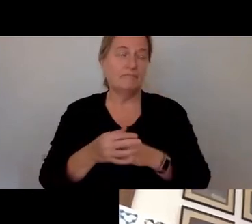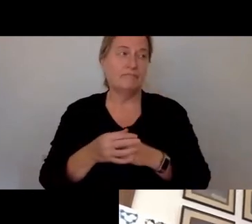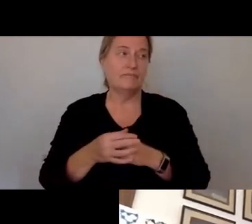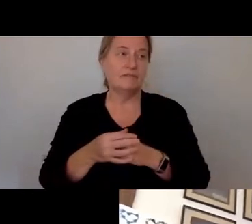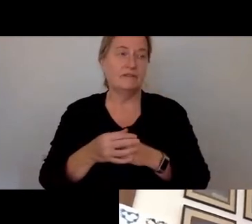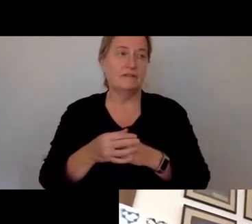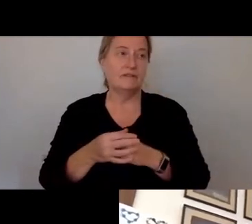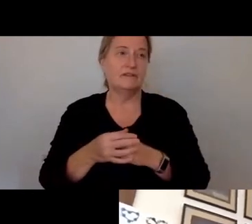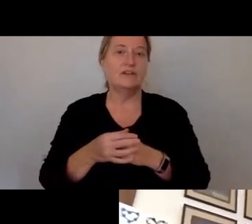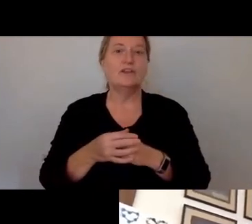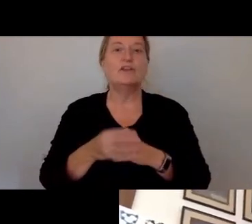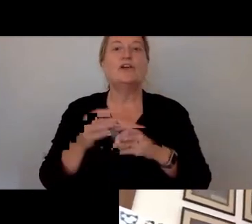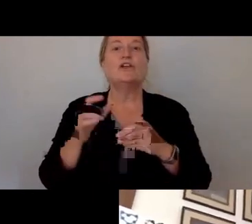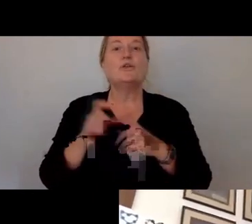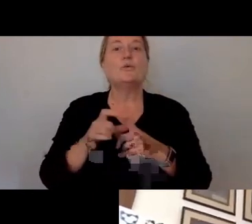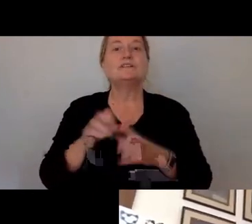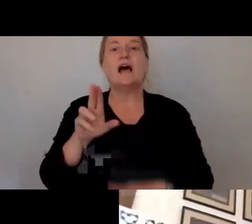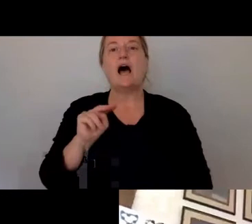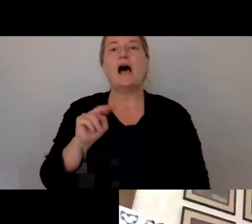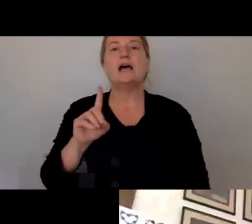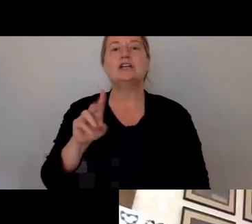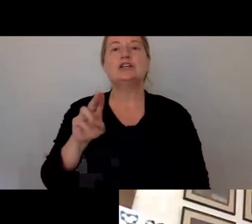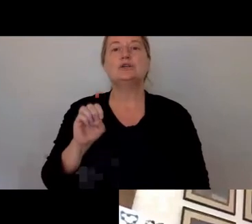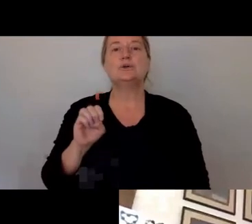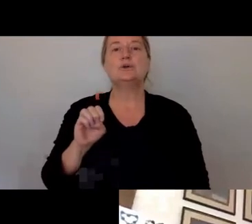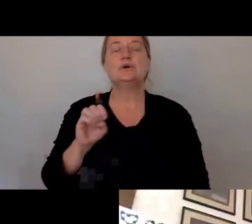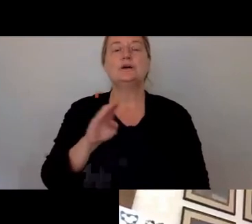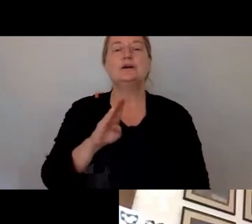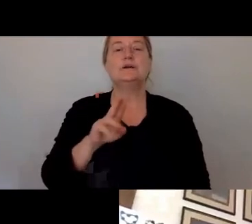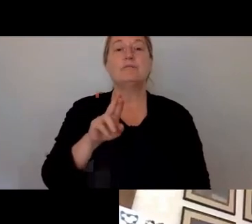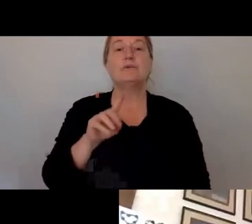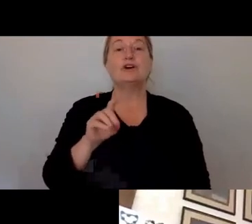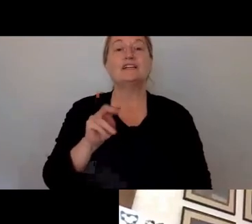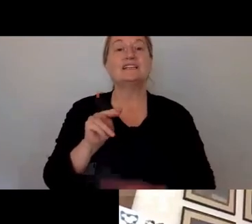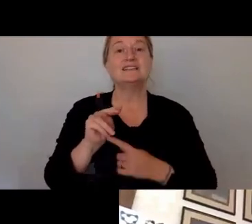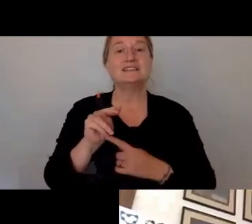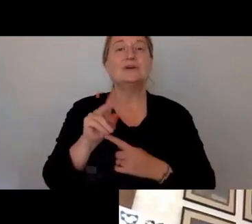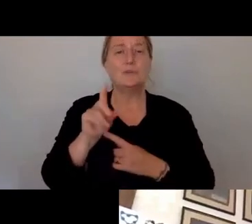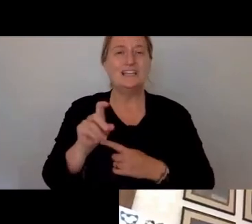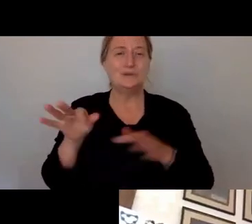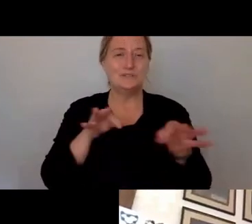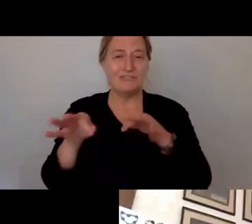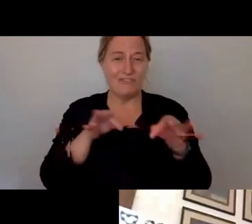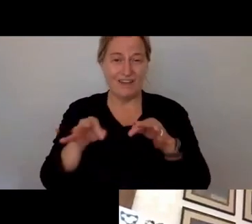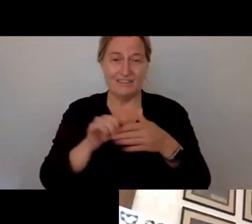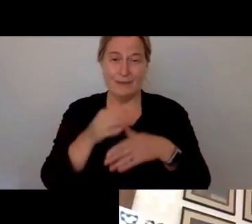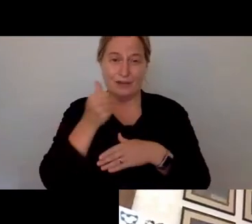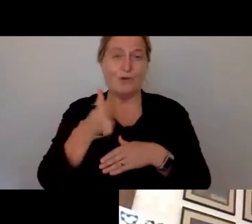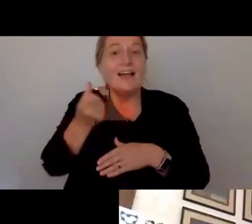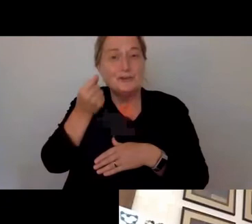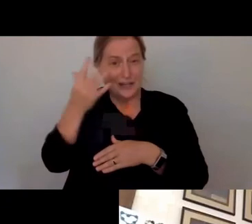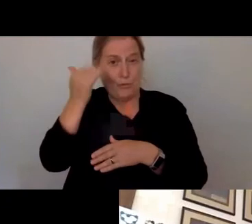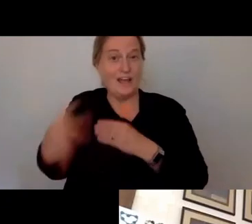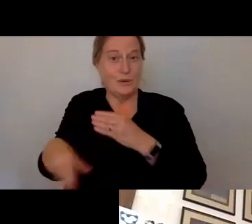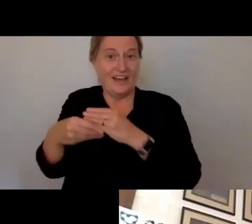on the word undue burden. And I know why you guys put that into existence back in 1989. But undue burden or